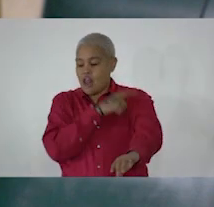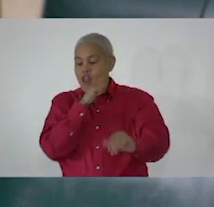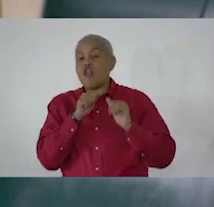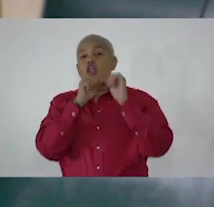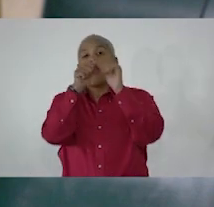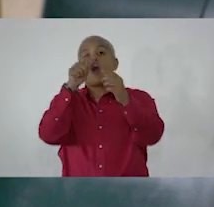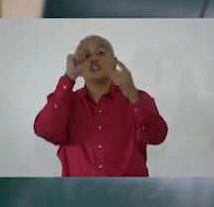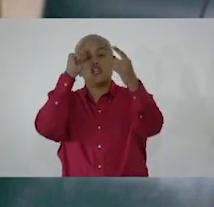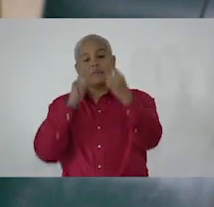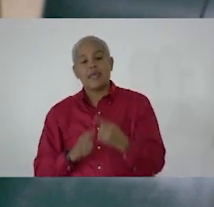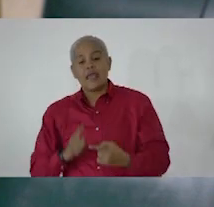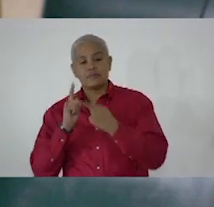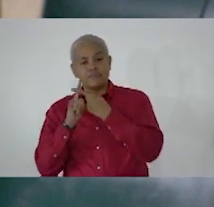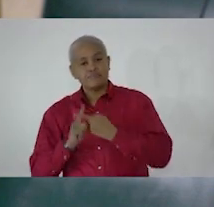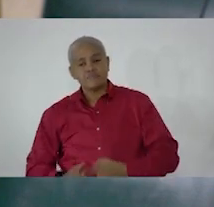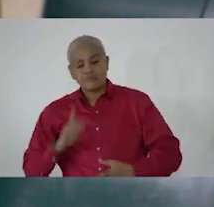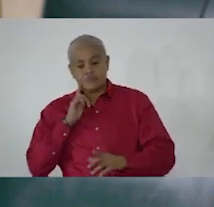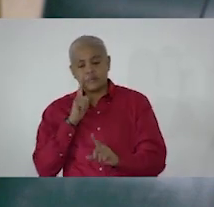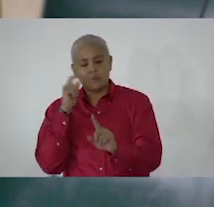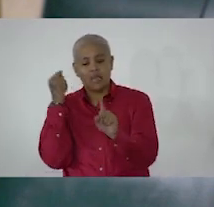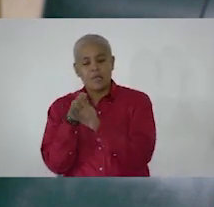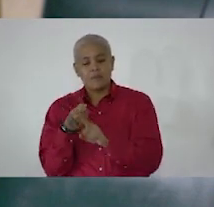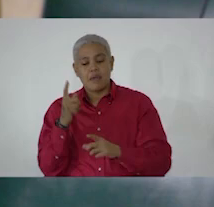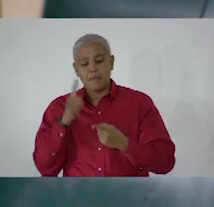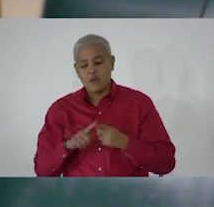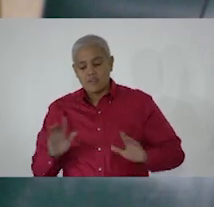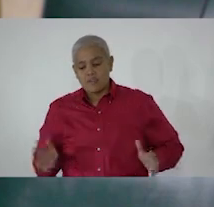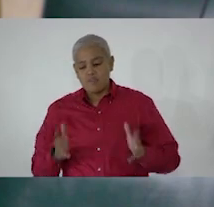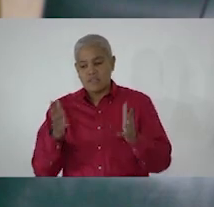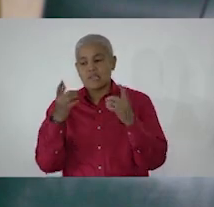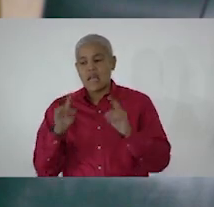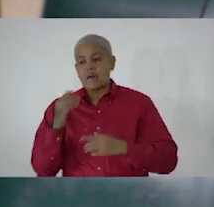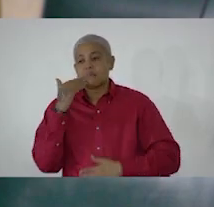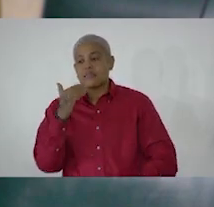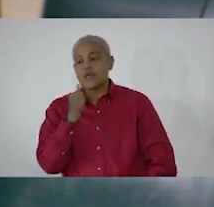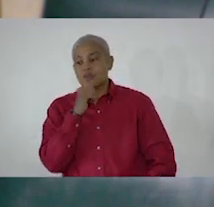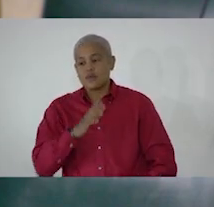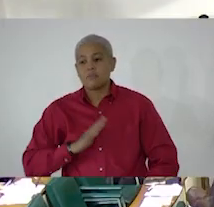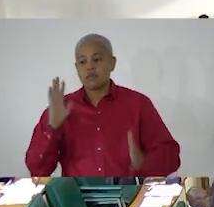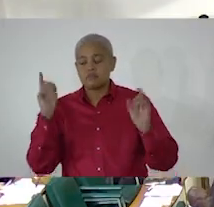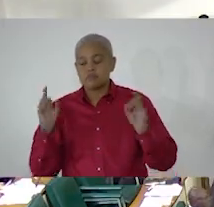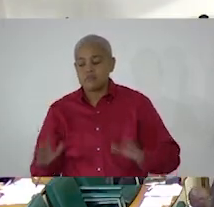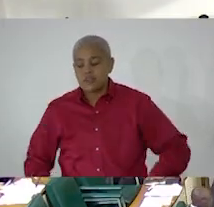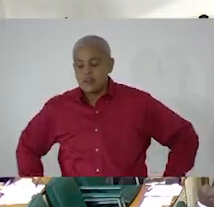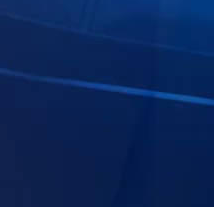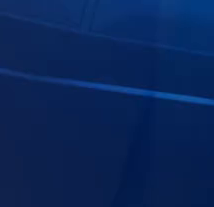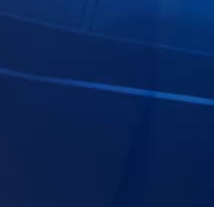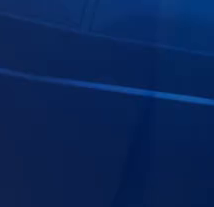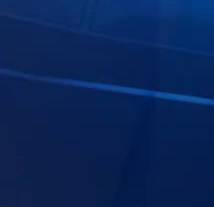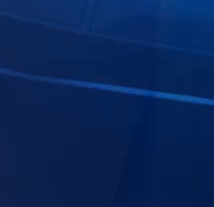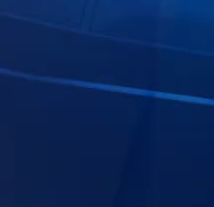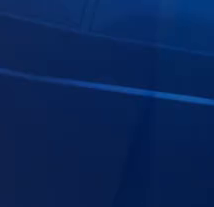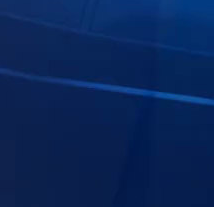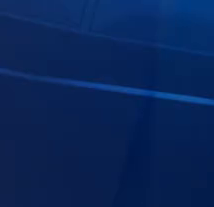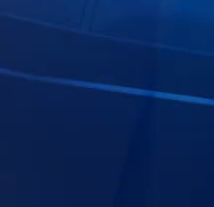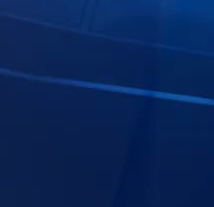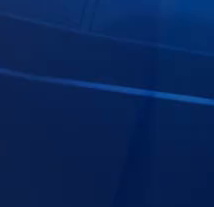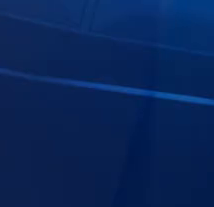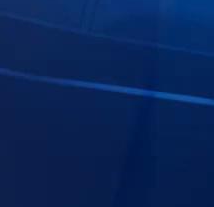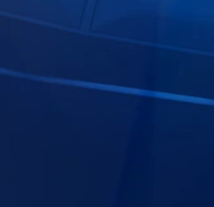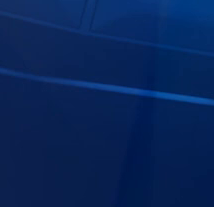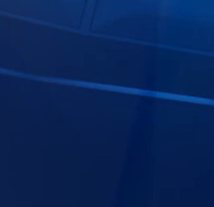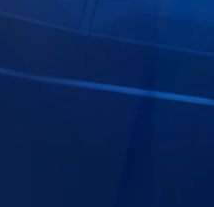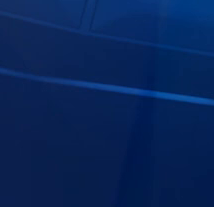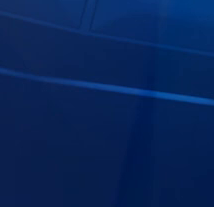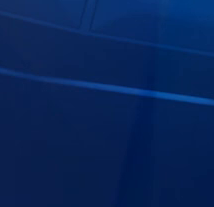in order to ensure impact and sustainability. He gave a breakdown of the expenditure associated with the zones. So far, $300 million